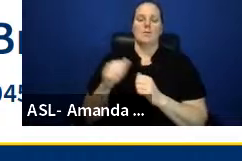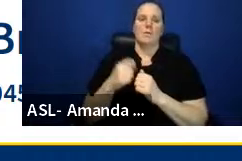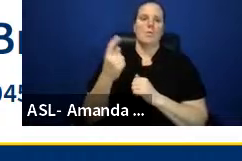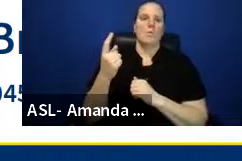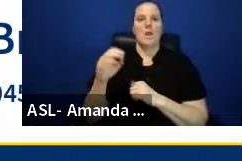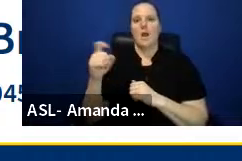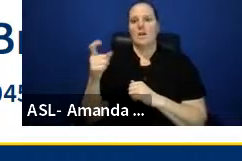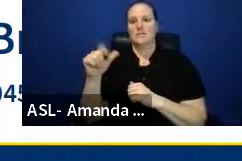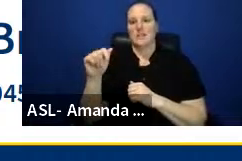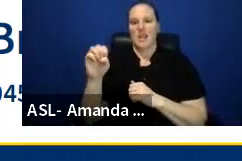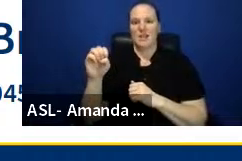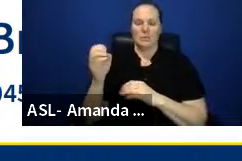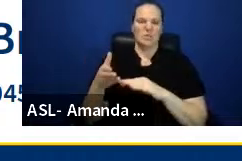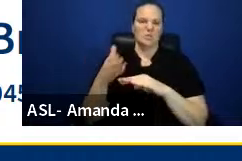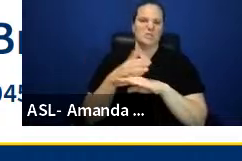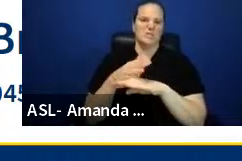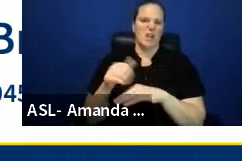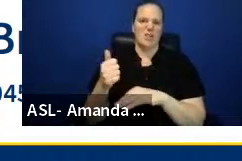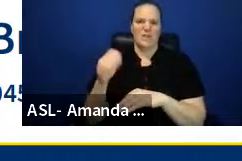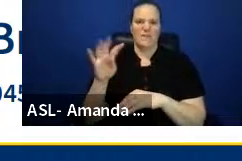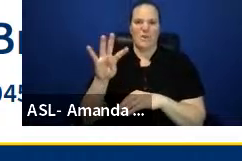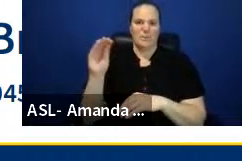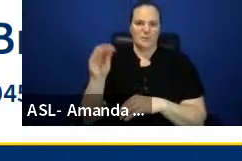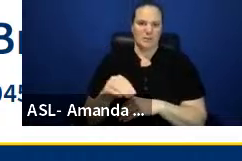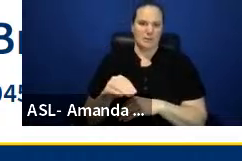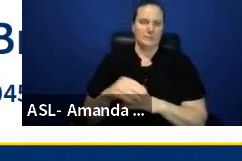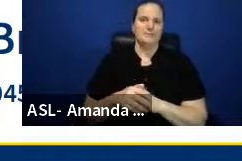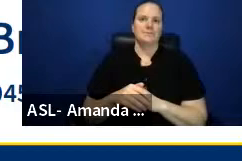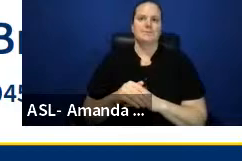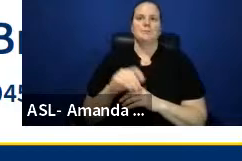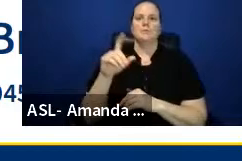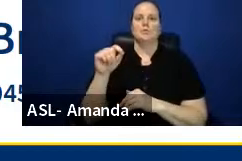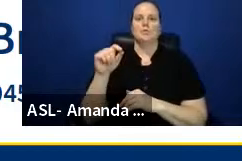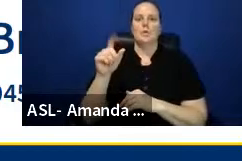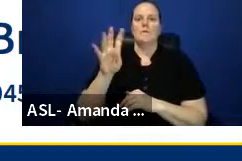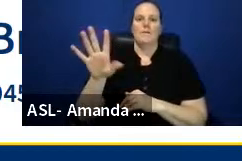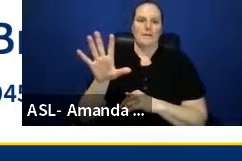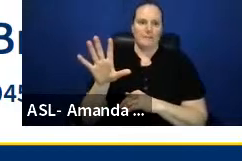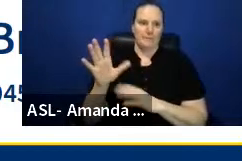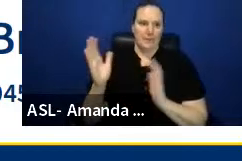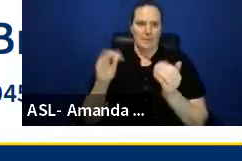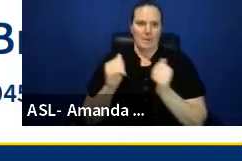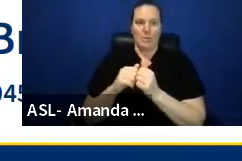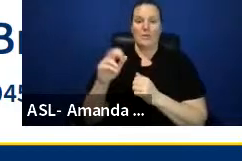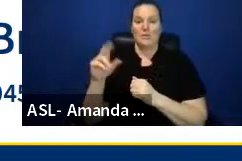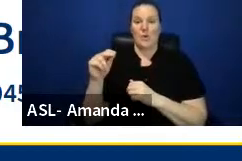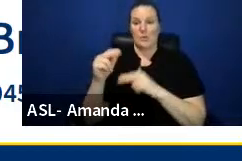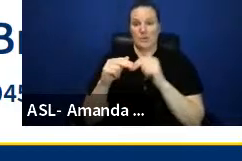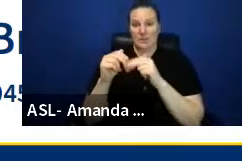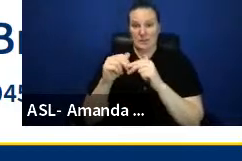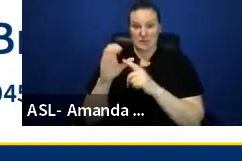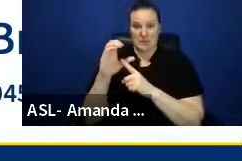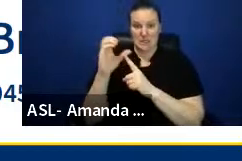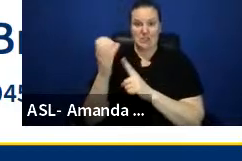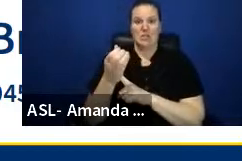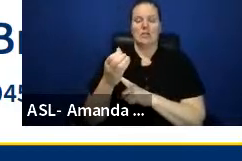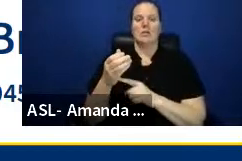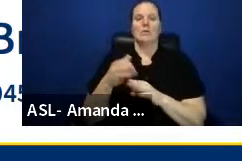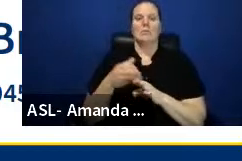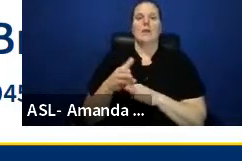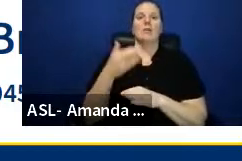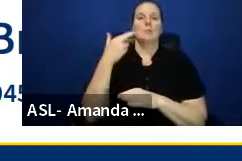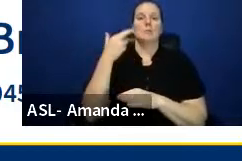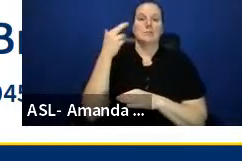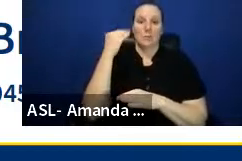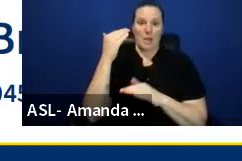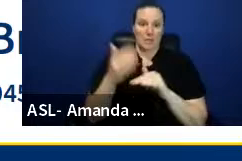aux lanes will increase that another 4% by 2045 compared to the no build condition. And the main reason why there's an